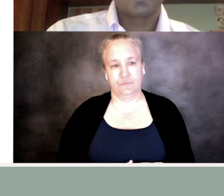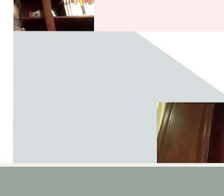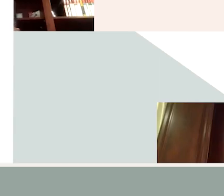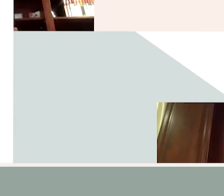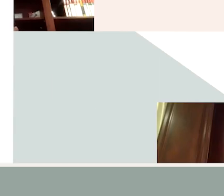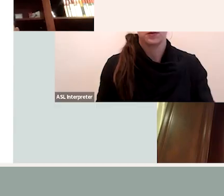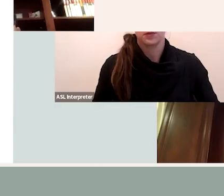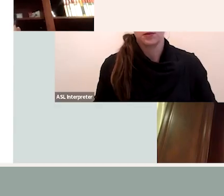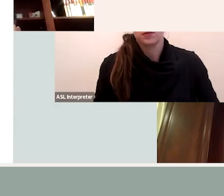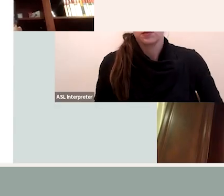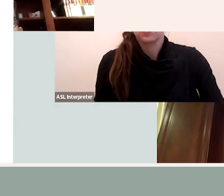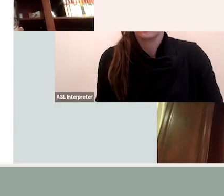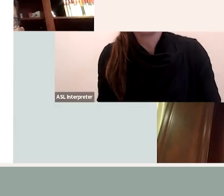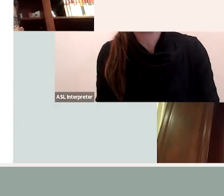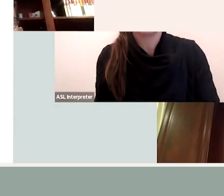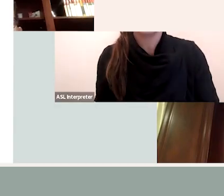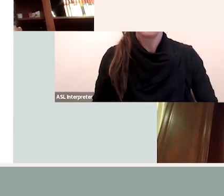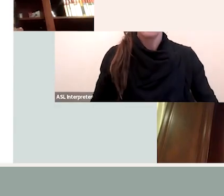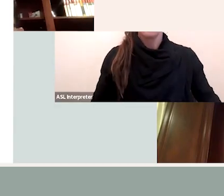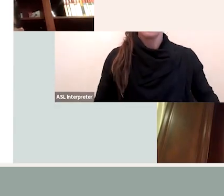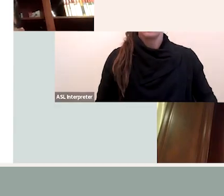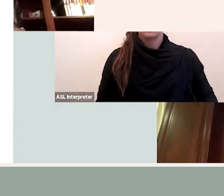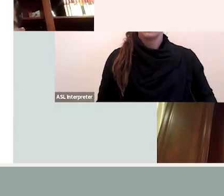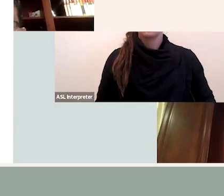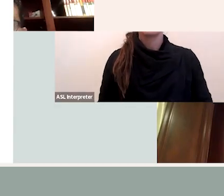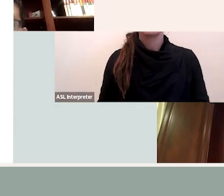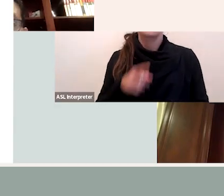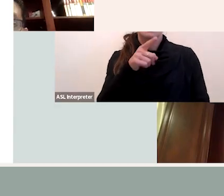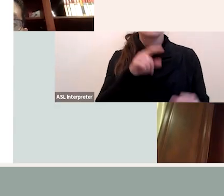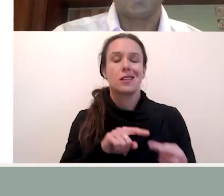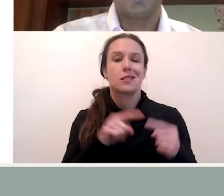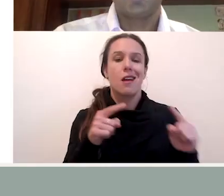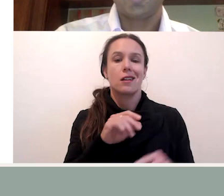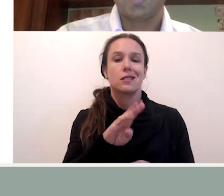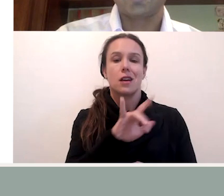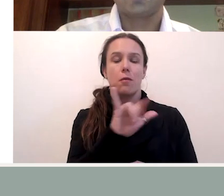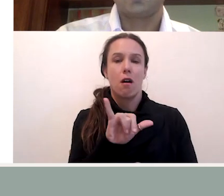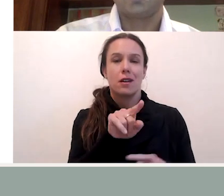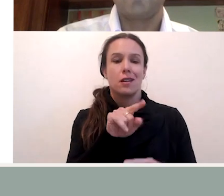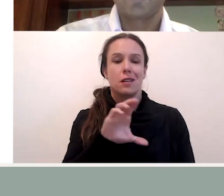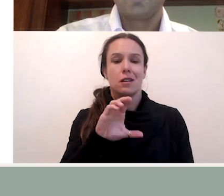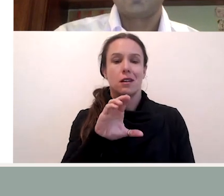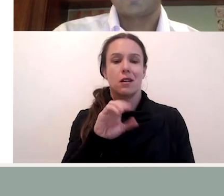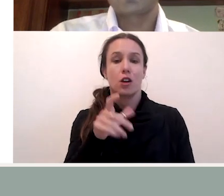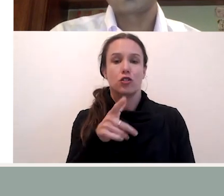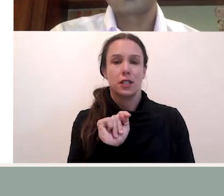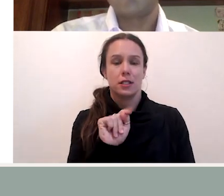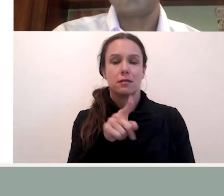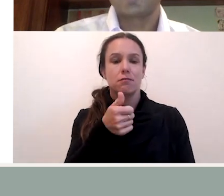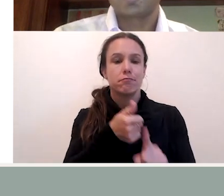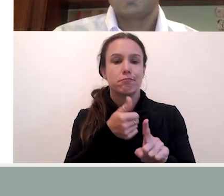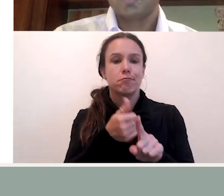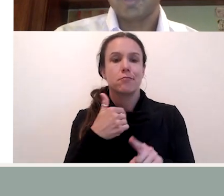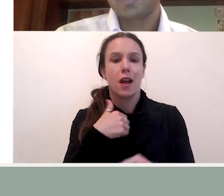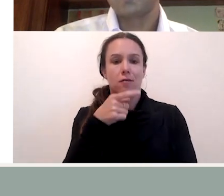So as I was mentioning about trastuzumab, this is an antibody drug conjugate. It has trastuzumab,